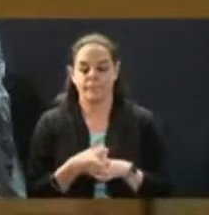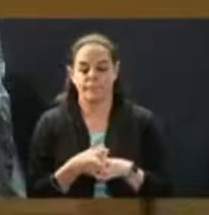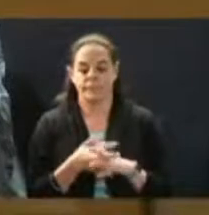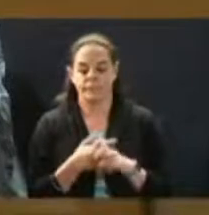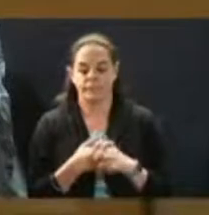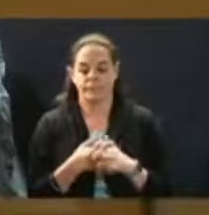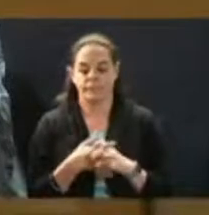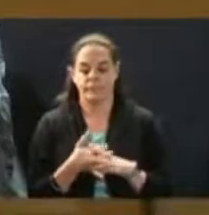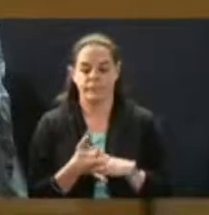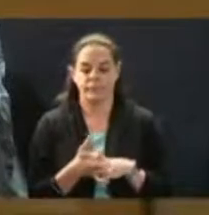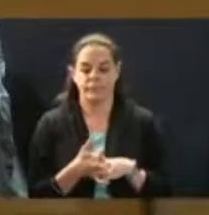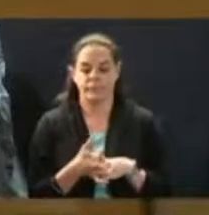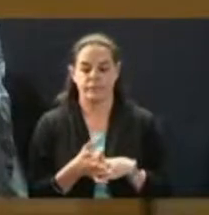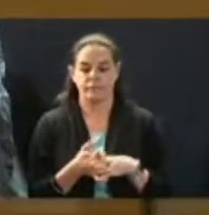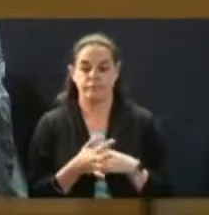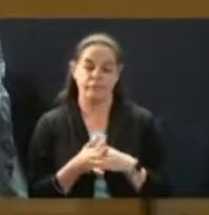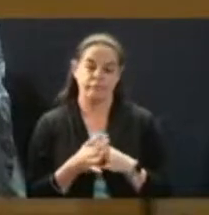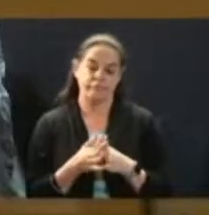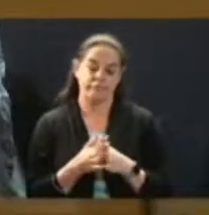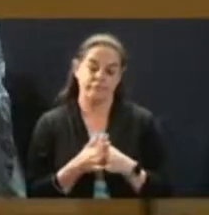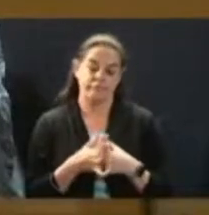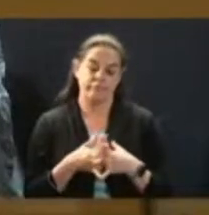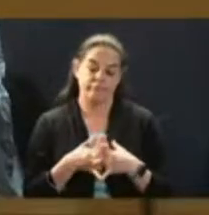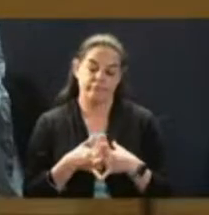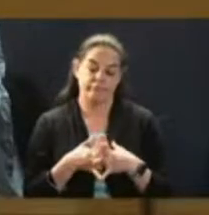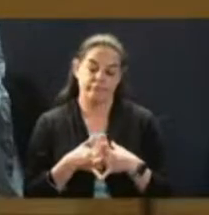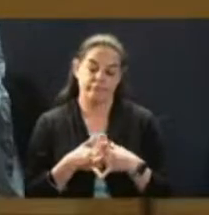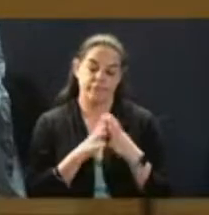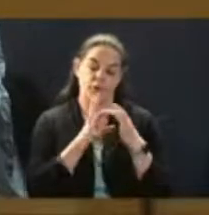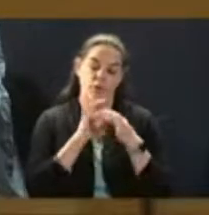Owen's comments that it was not a legal meeting.